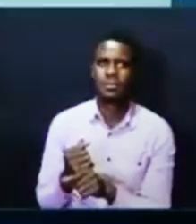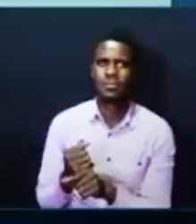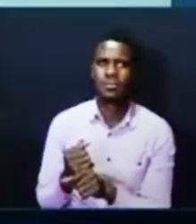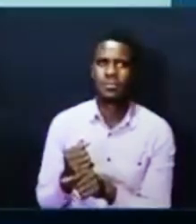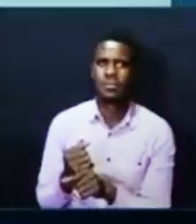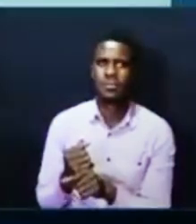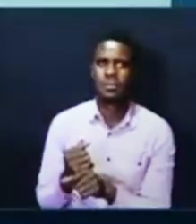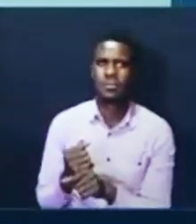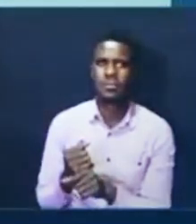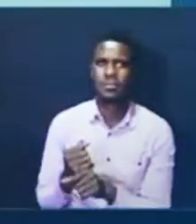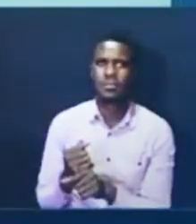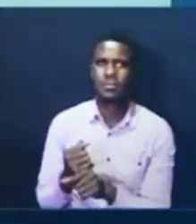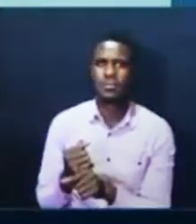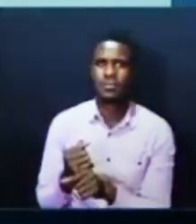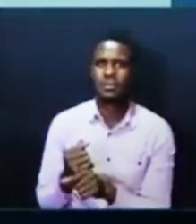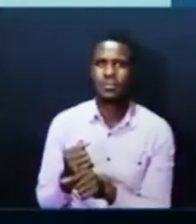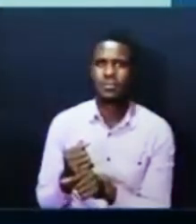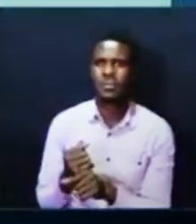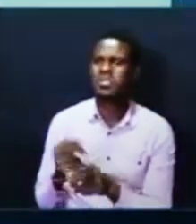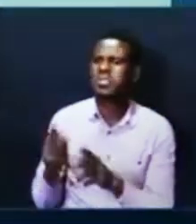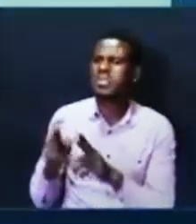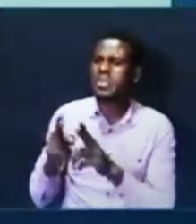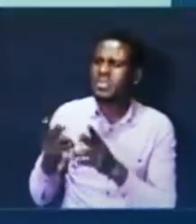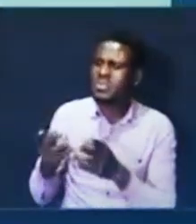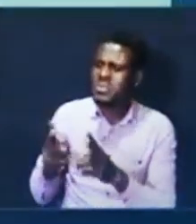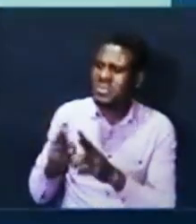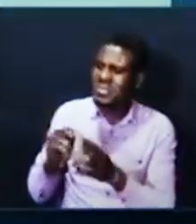home, or an institution.